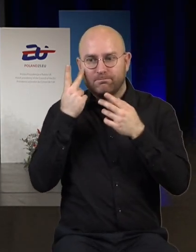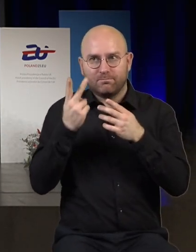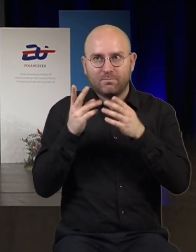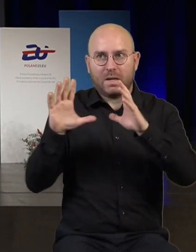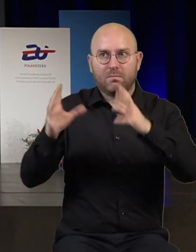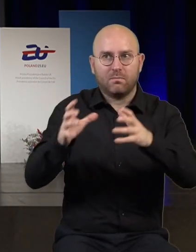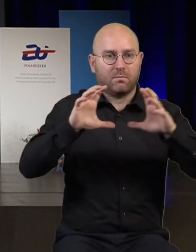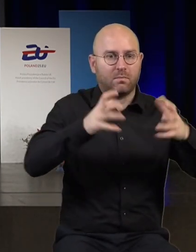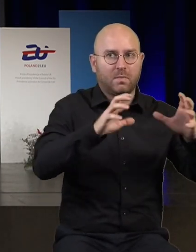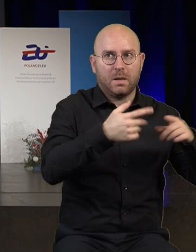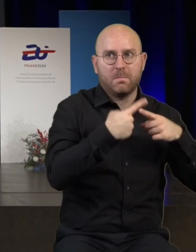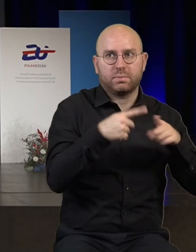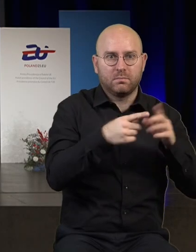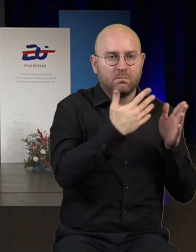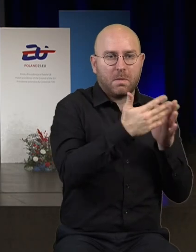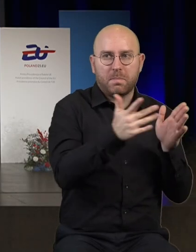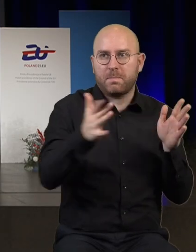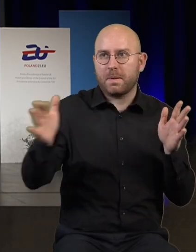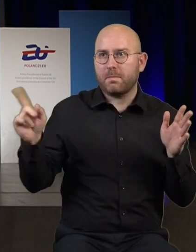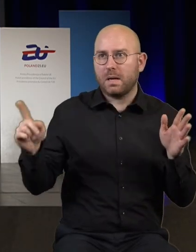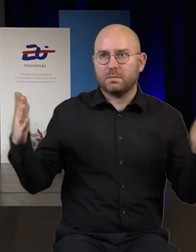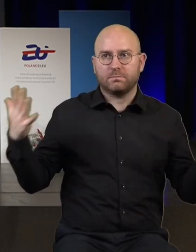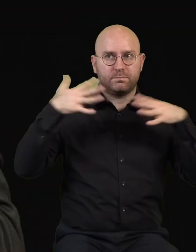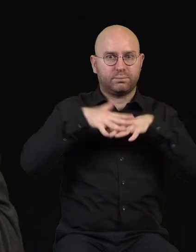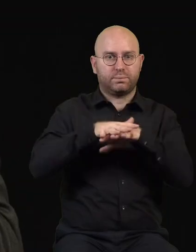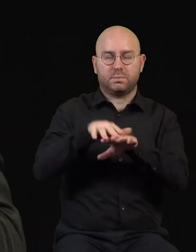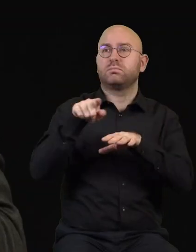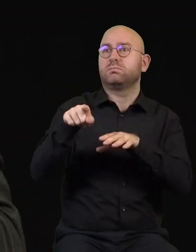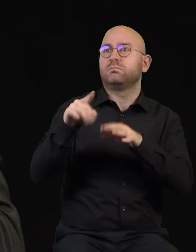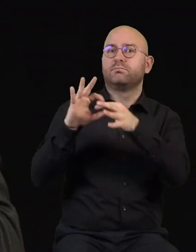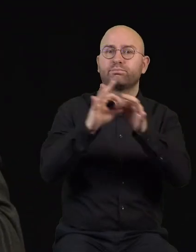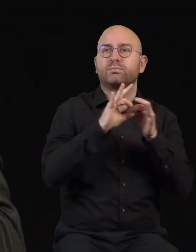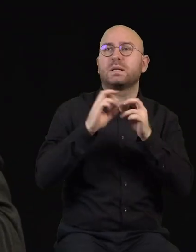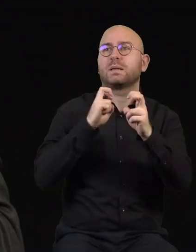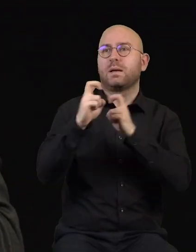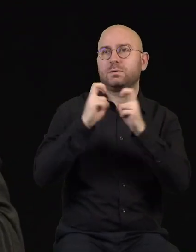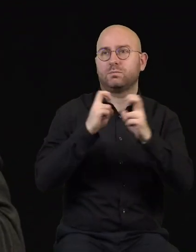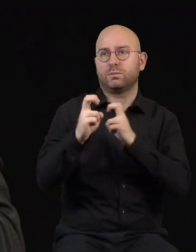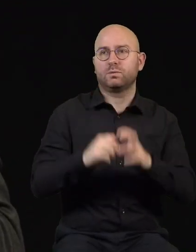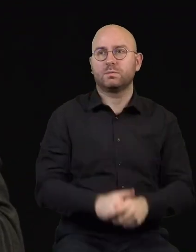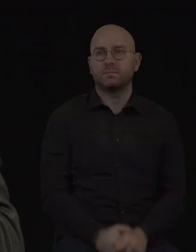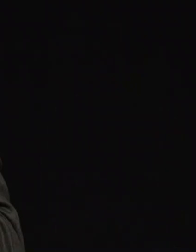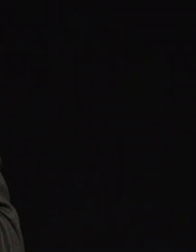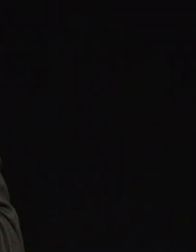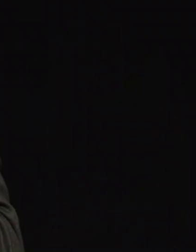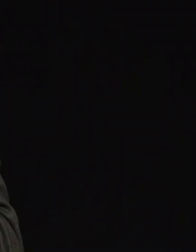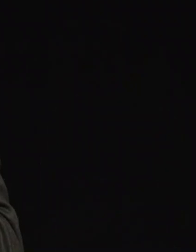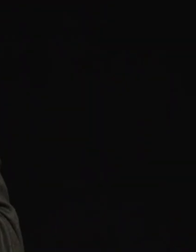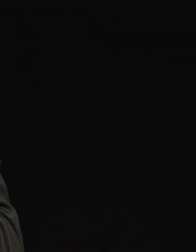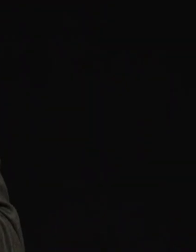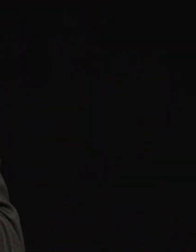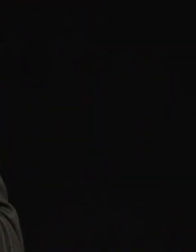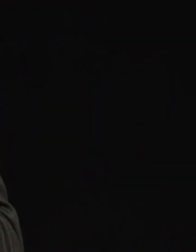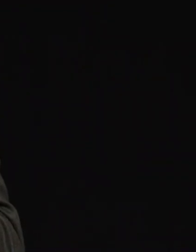transport network, and then from that you will have an investment strategy which will then look at the various pots of money that you